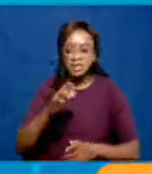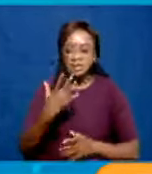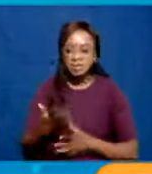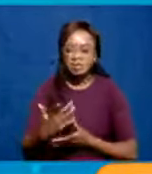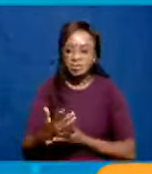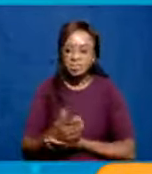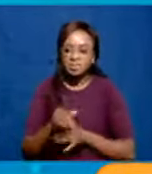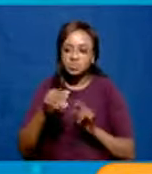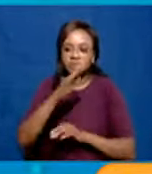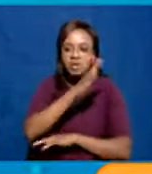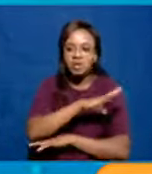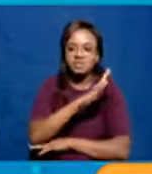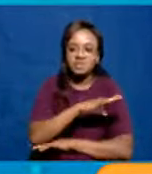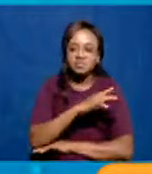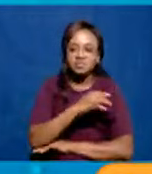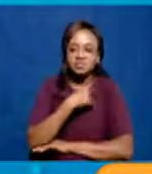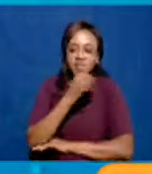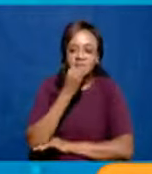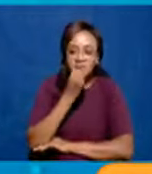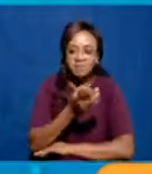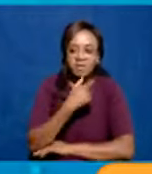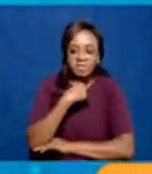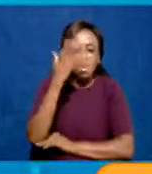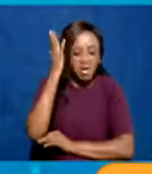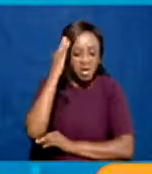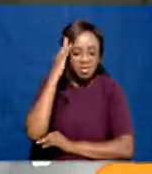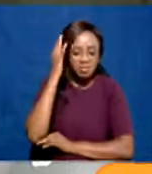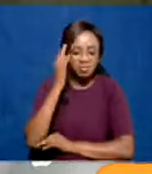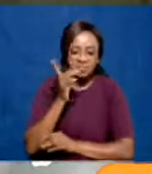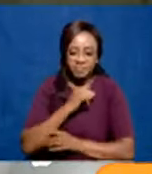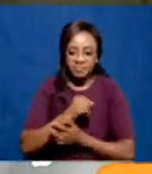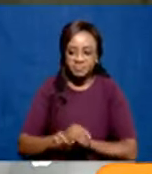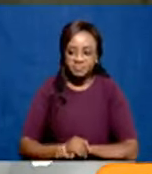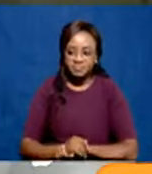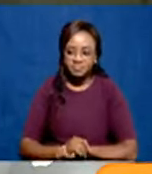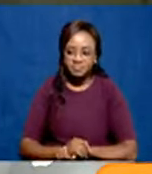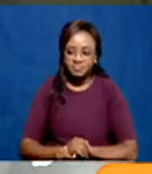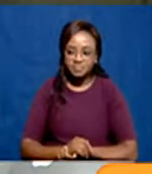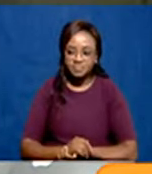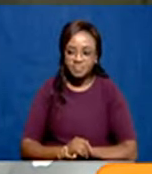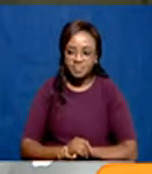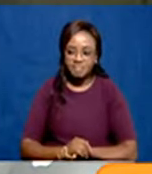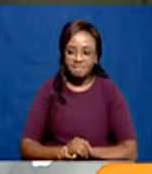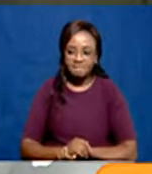this even this afternoon with the board, so I know for a fact, I know what I'm saying. That is in the benefits package. Chiva,